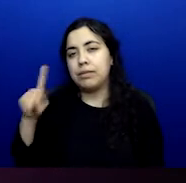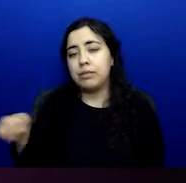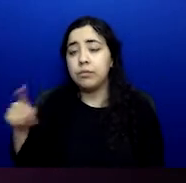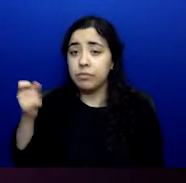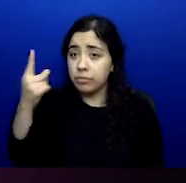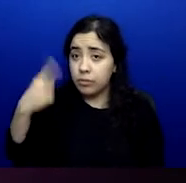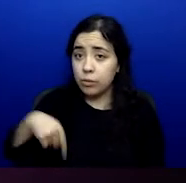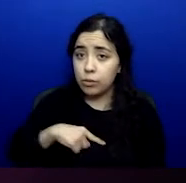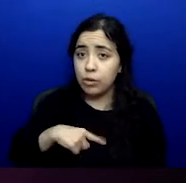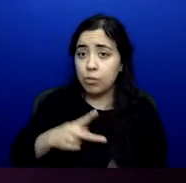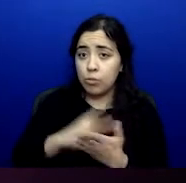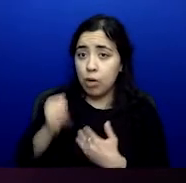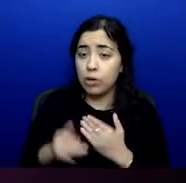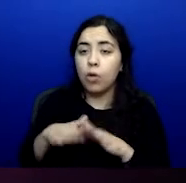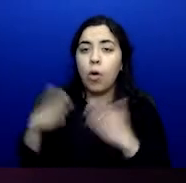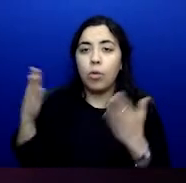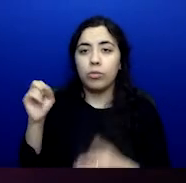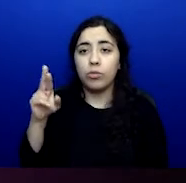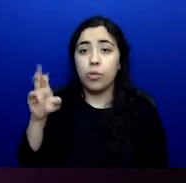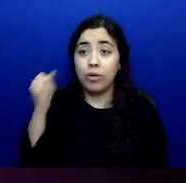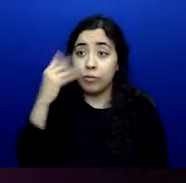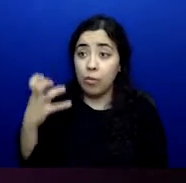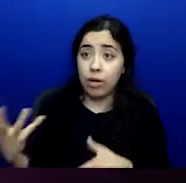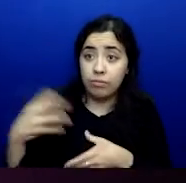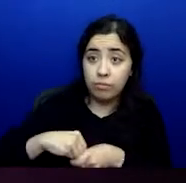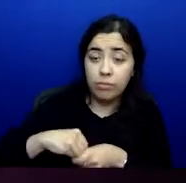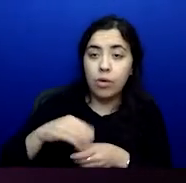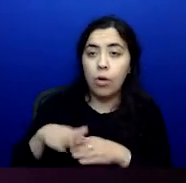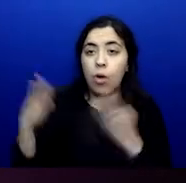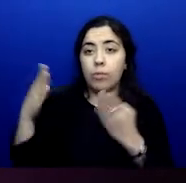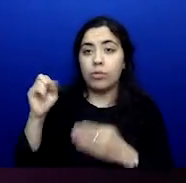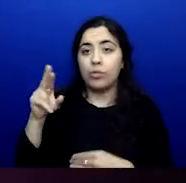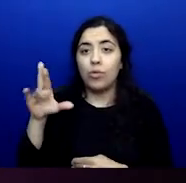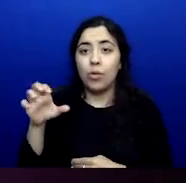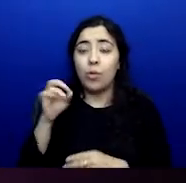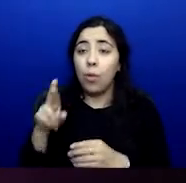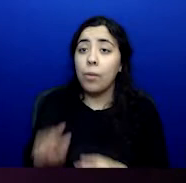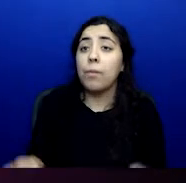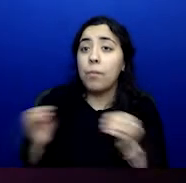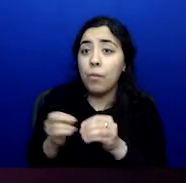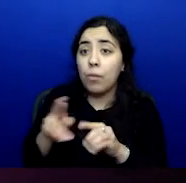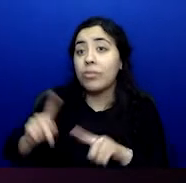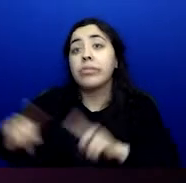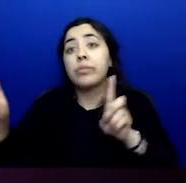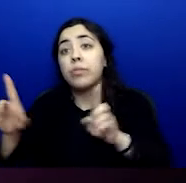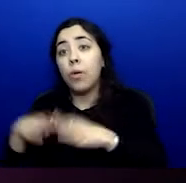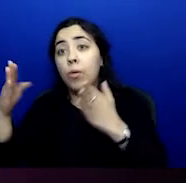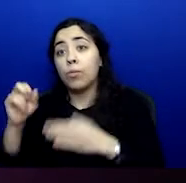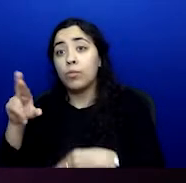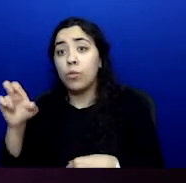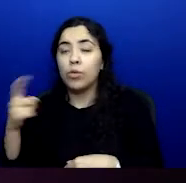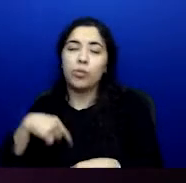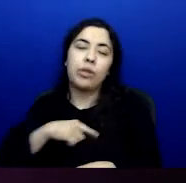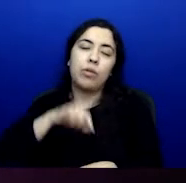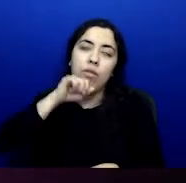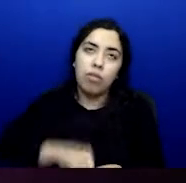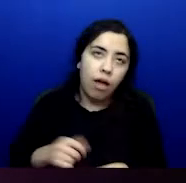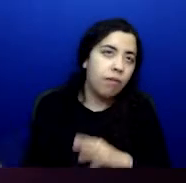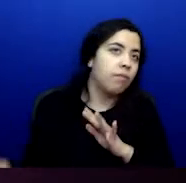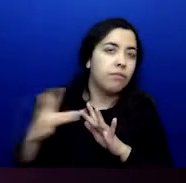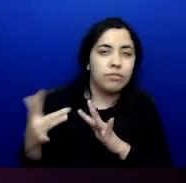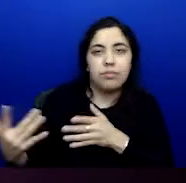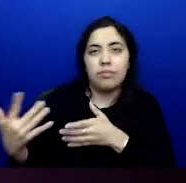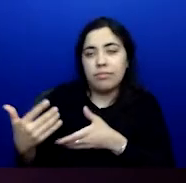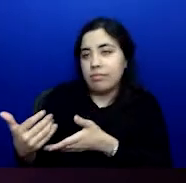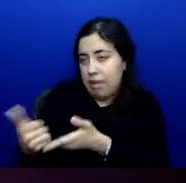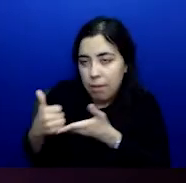project. So if you would like to get into open source or do more or different open source, we would love to have your help.